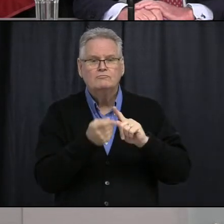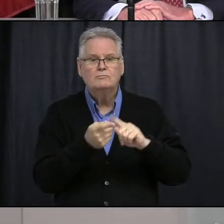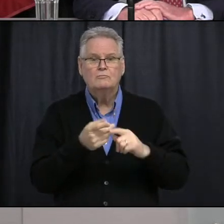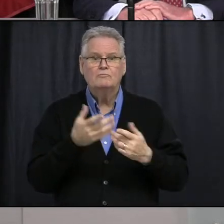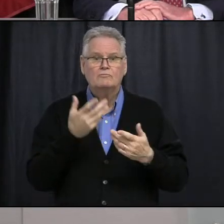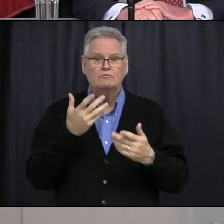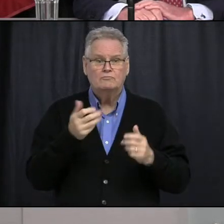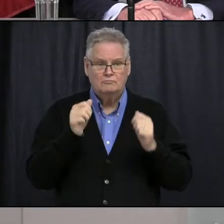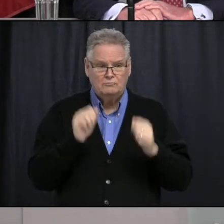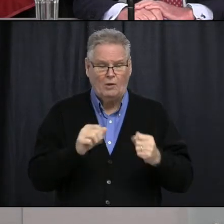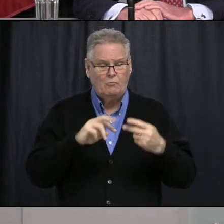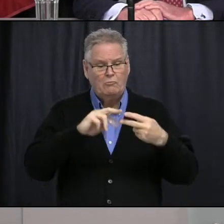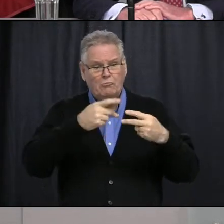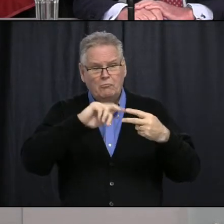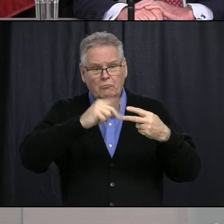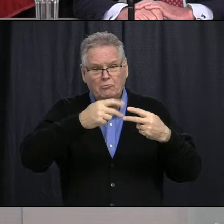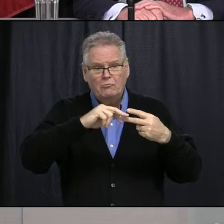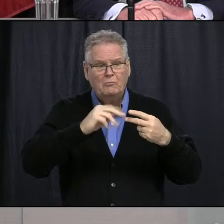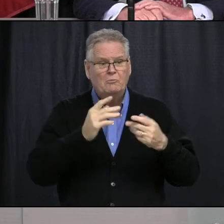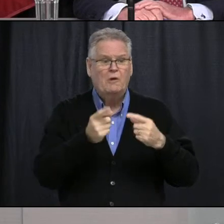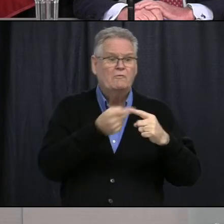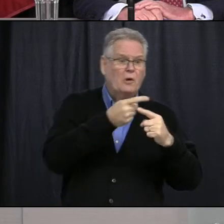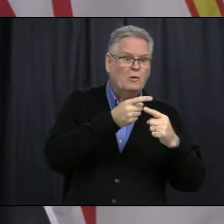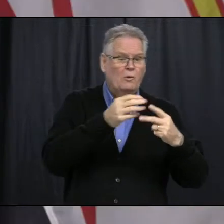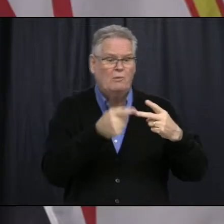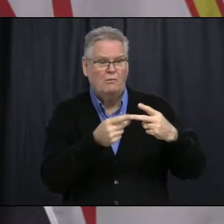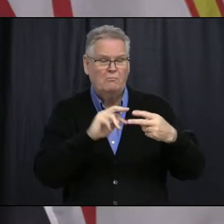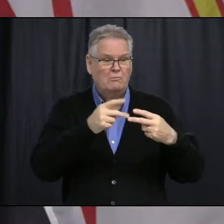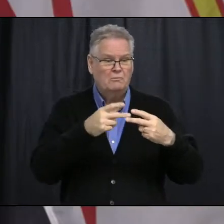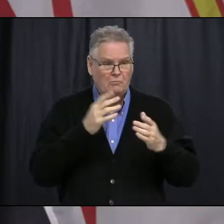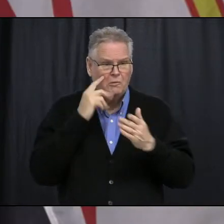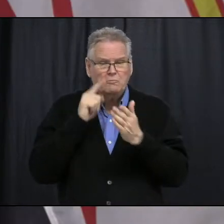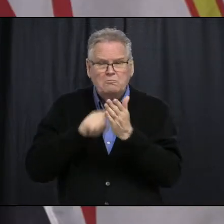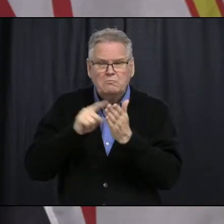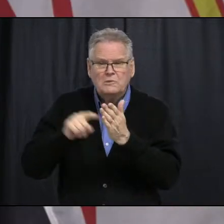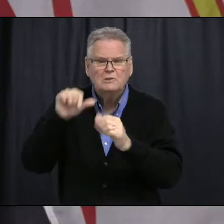the efficacy and safety may be of doing that?